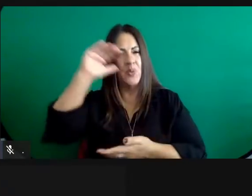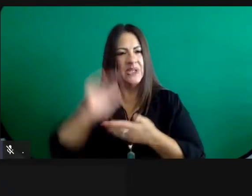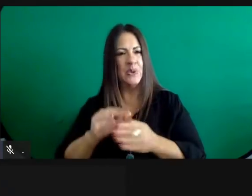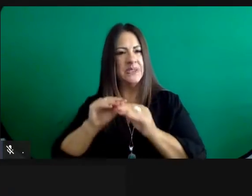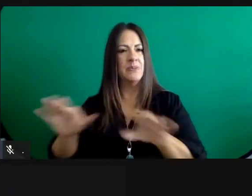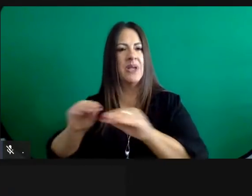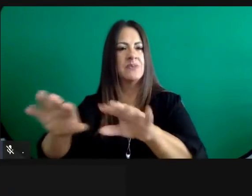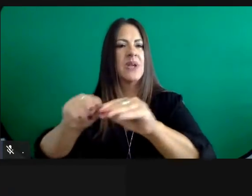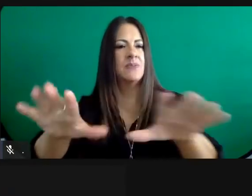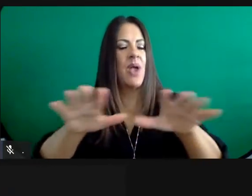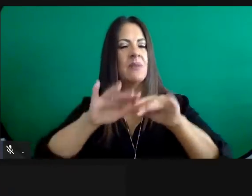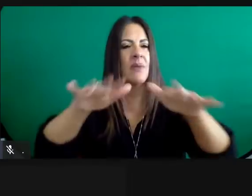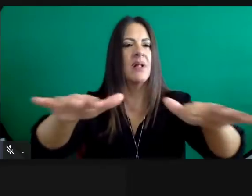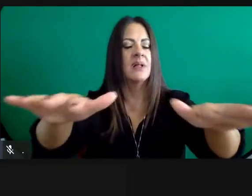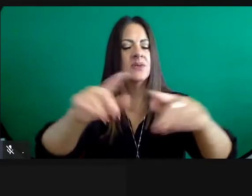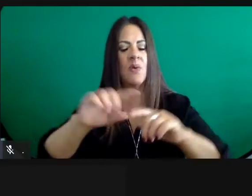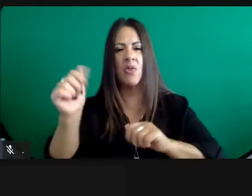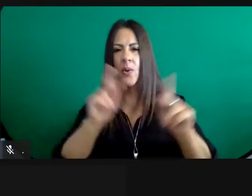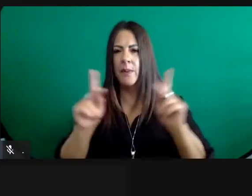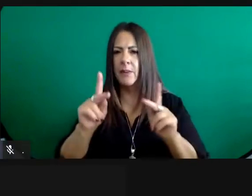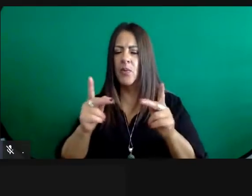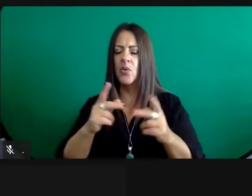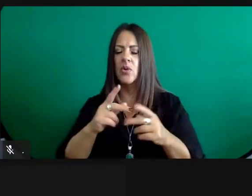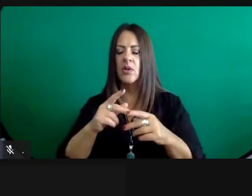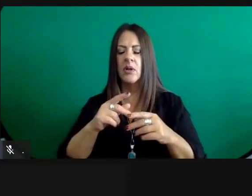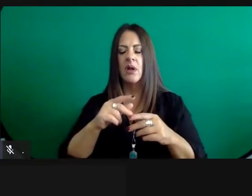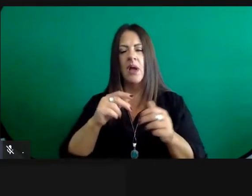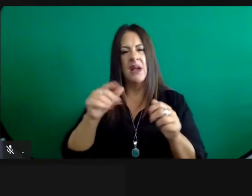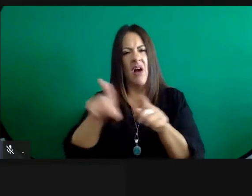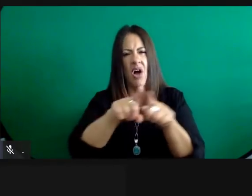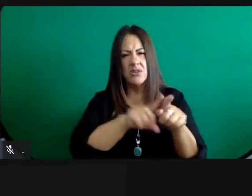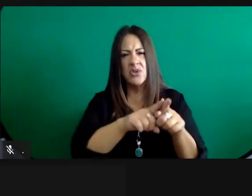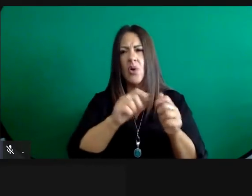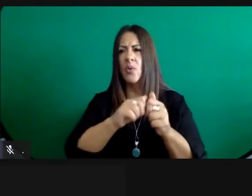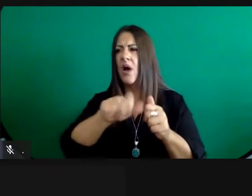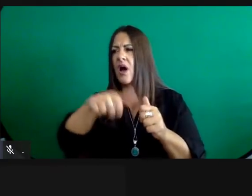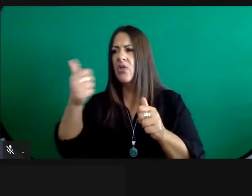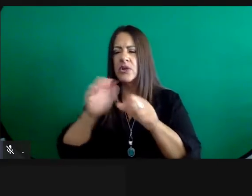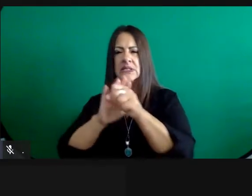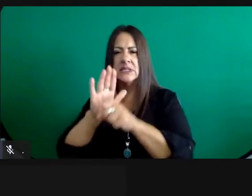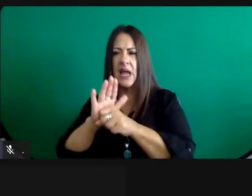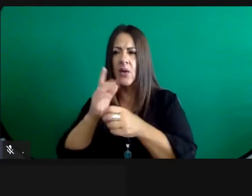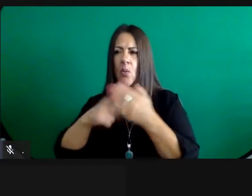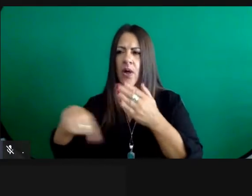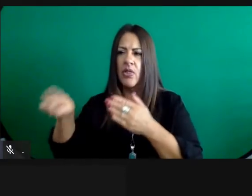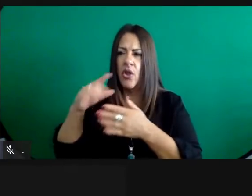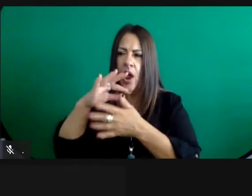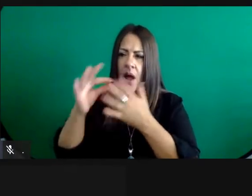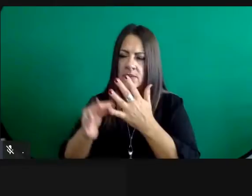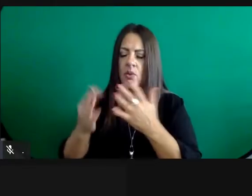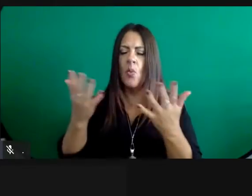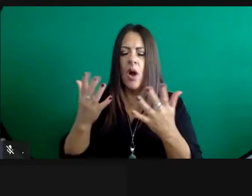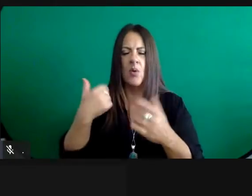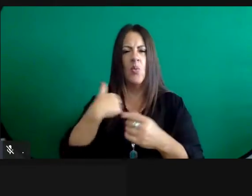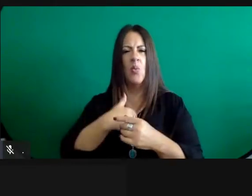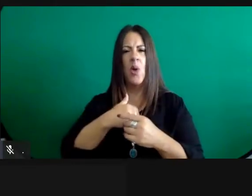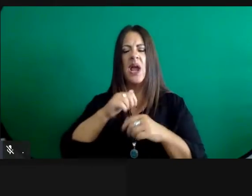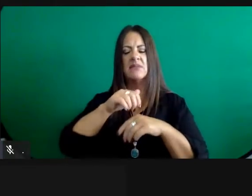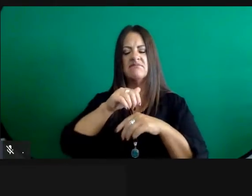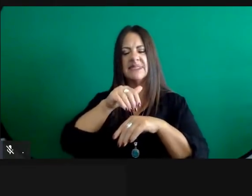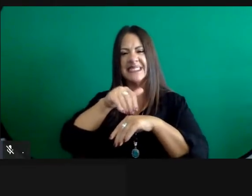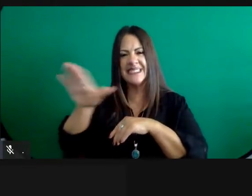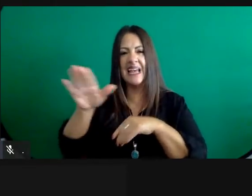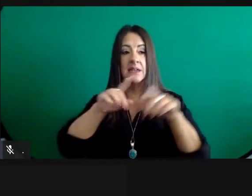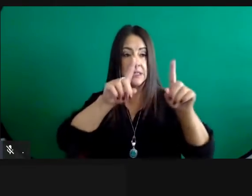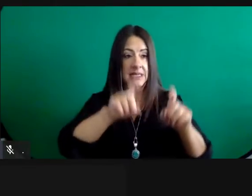of the nation surges, some of our other testing options, the large national labs, even the suppliers